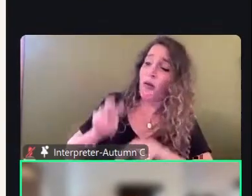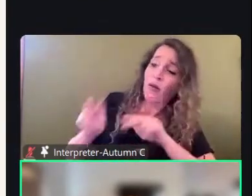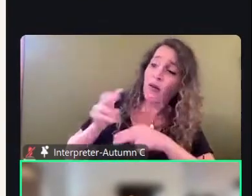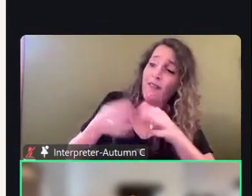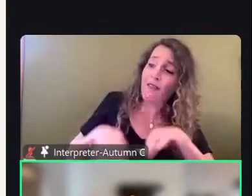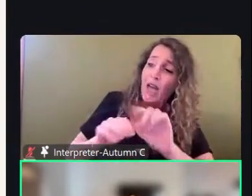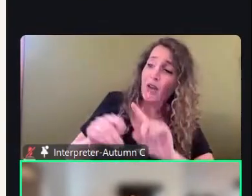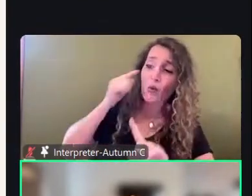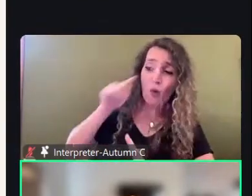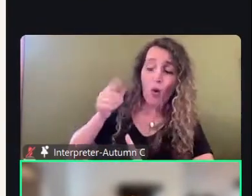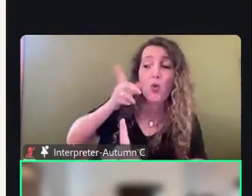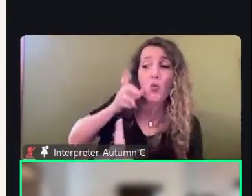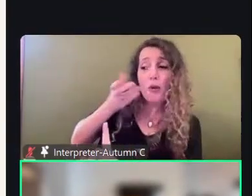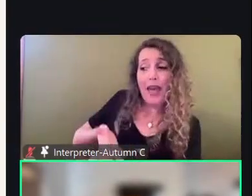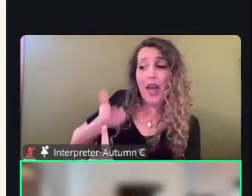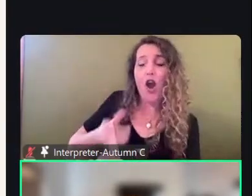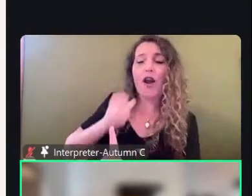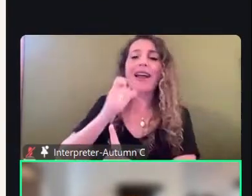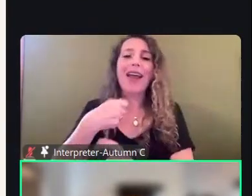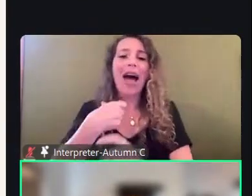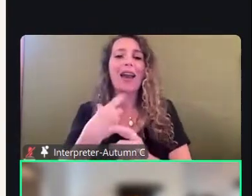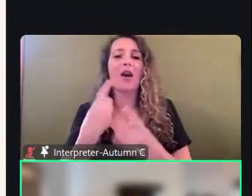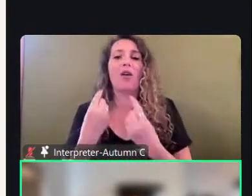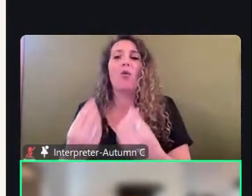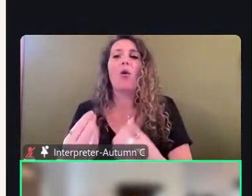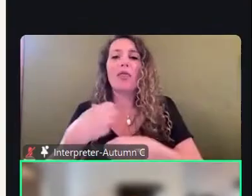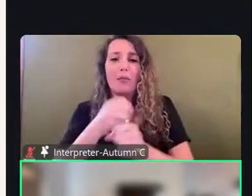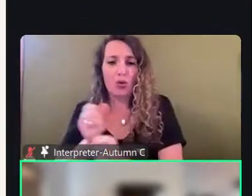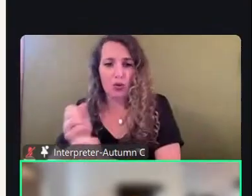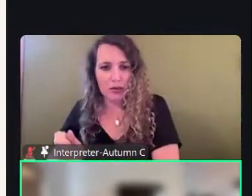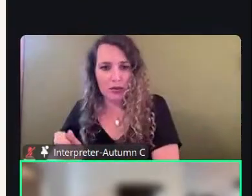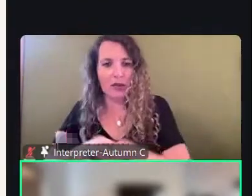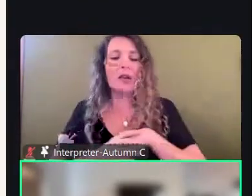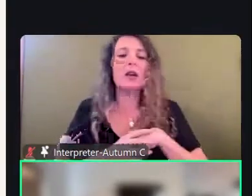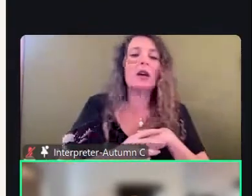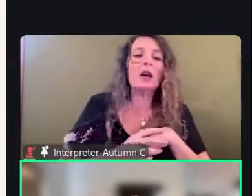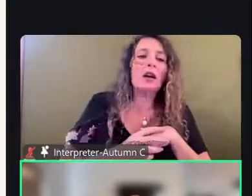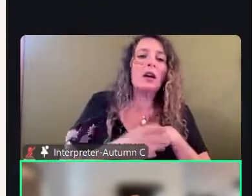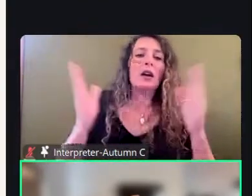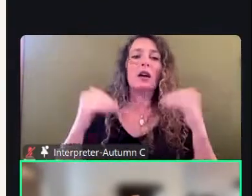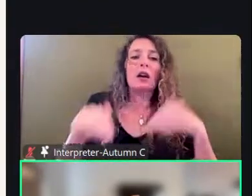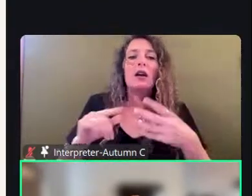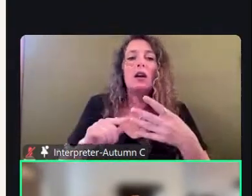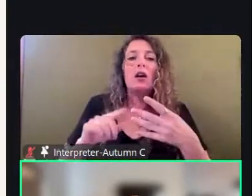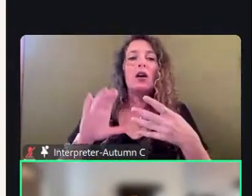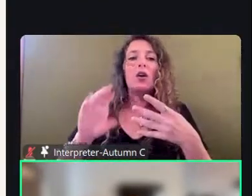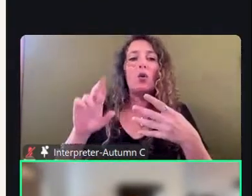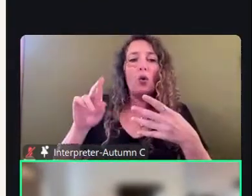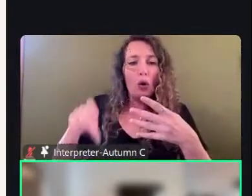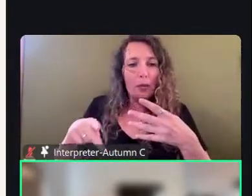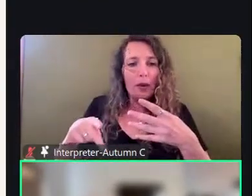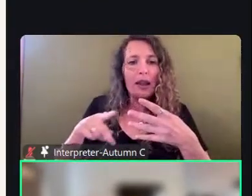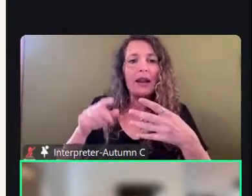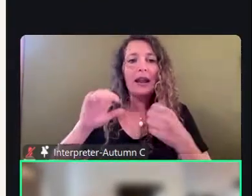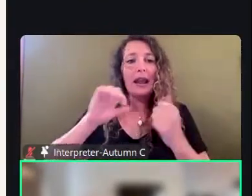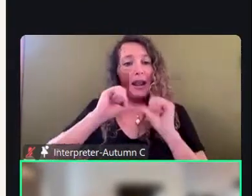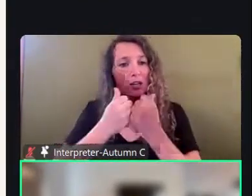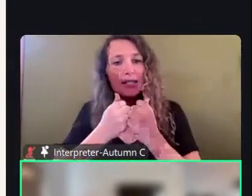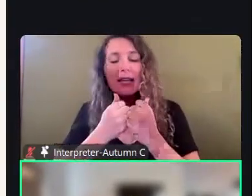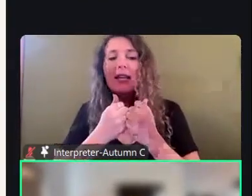for what they produce. Cooperative agency and autonomy is the third principle, visible in methods